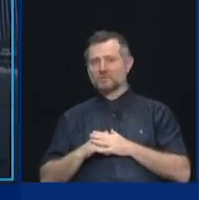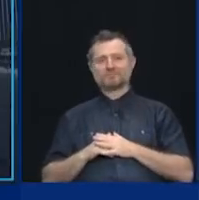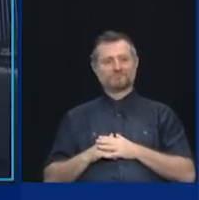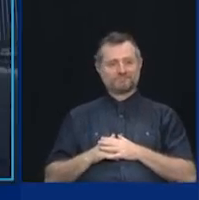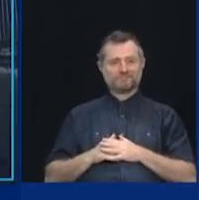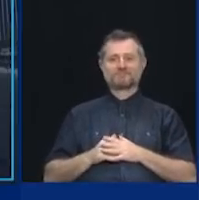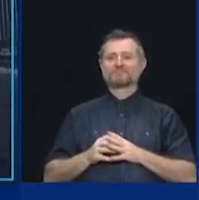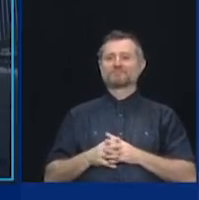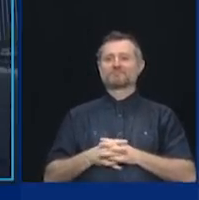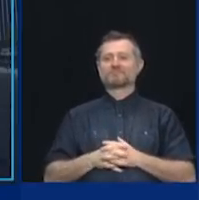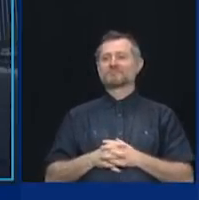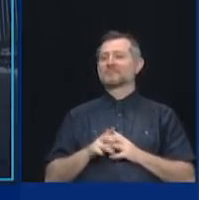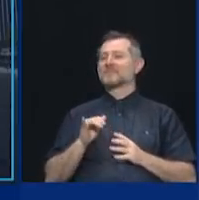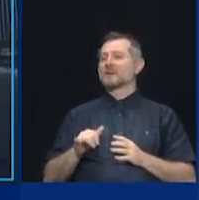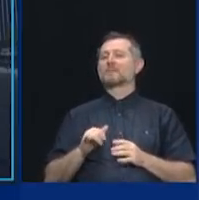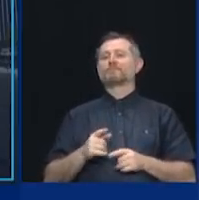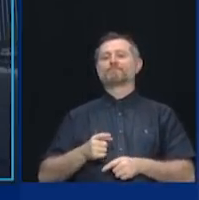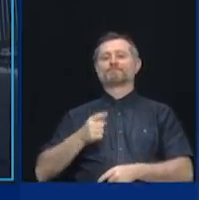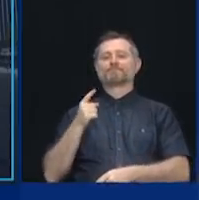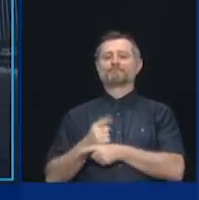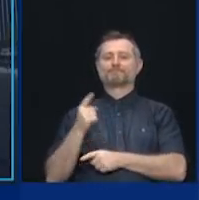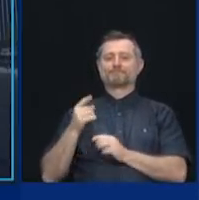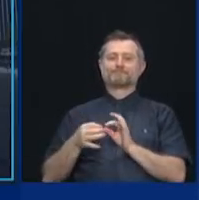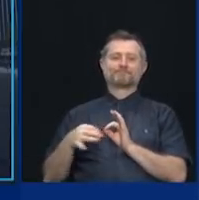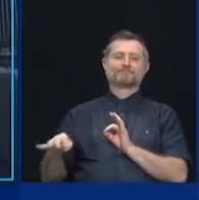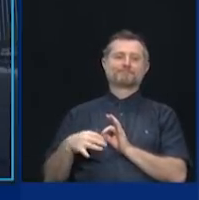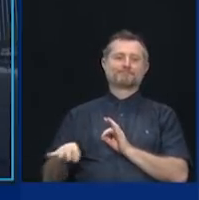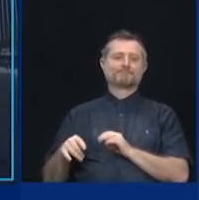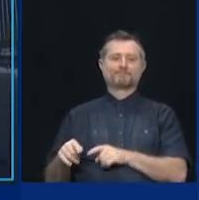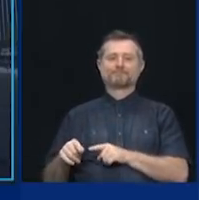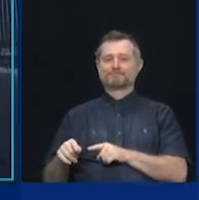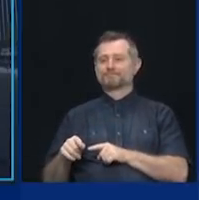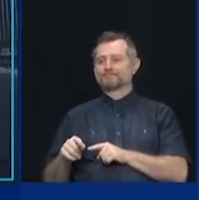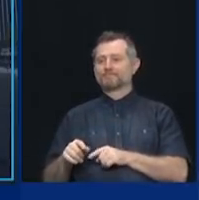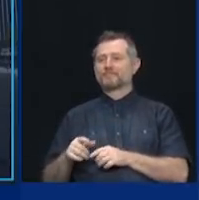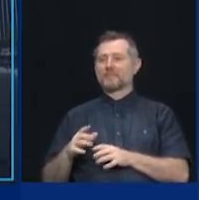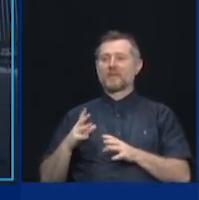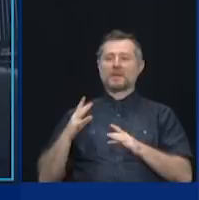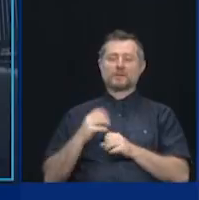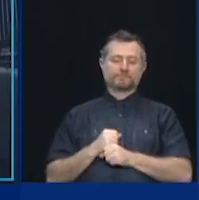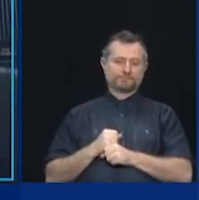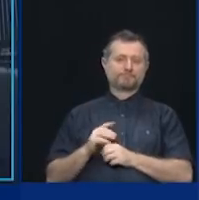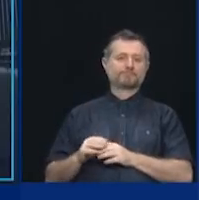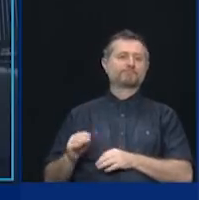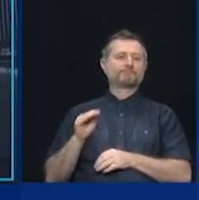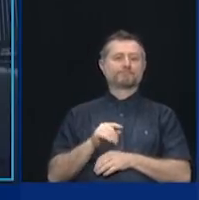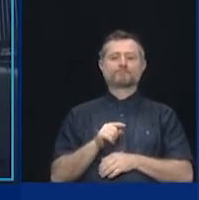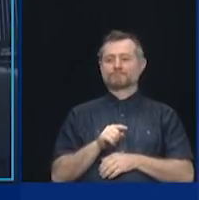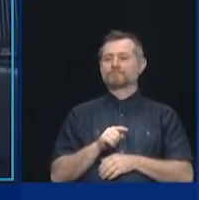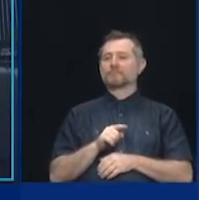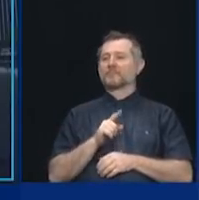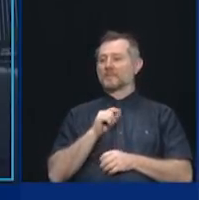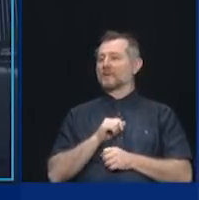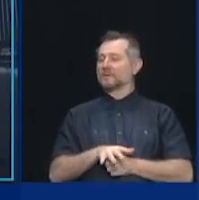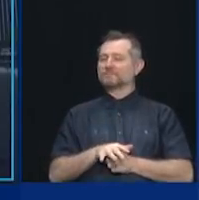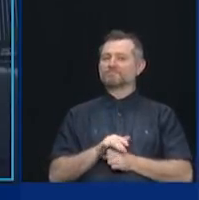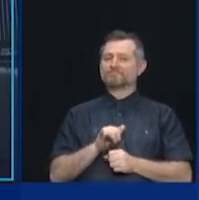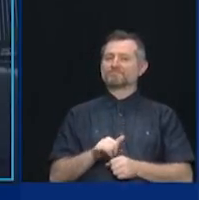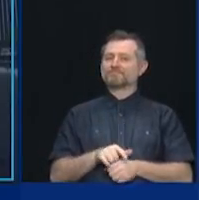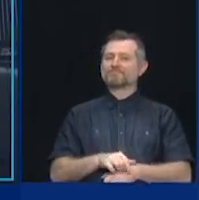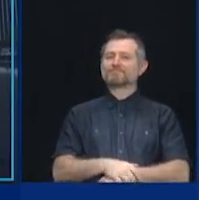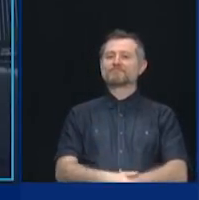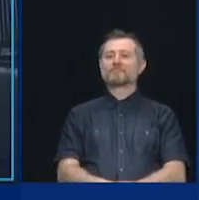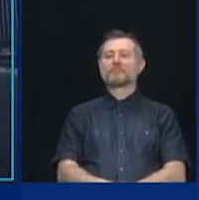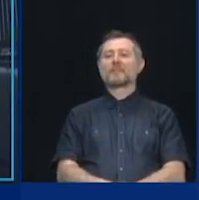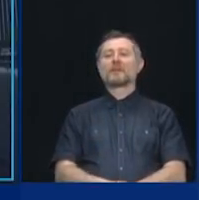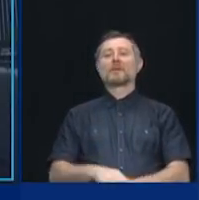spoken. And I think that sums up in many ways what COVID was all about. So we're going to have the monument. It's going to be done